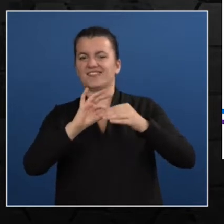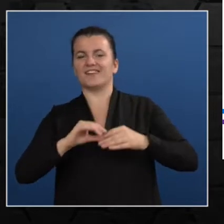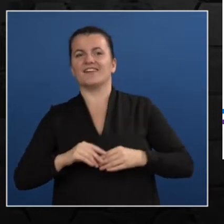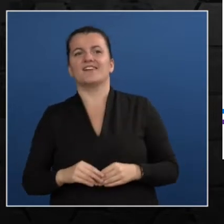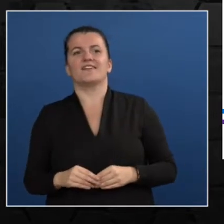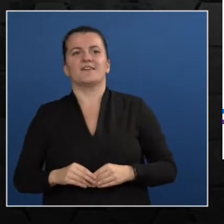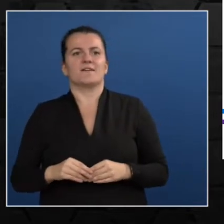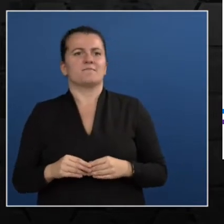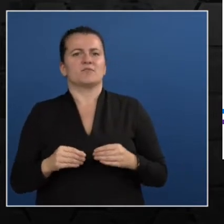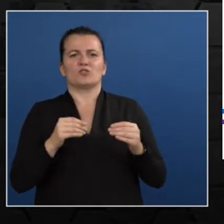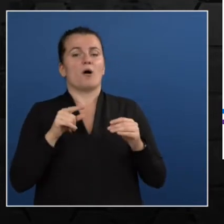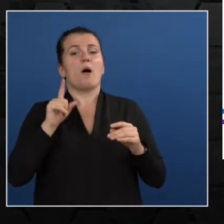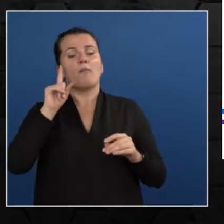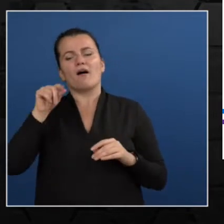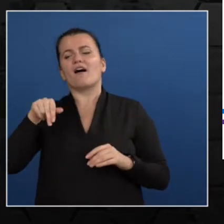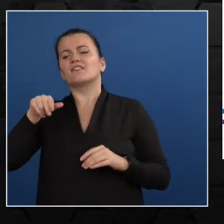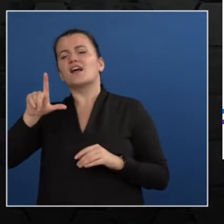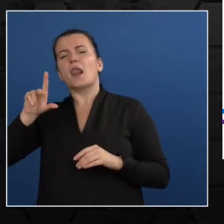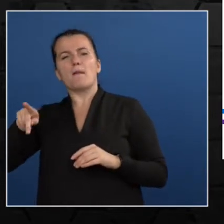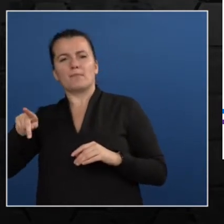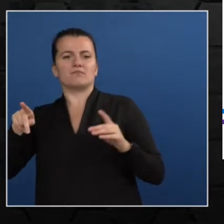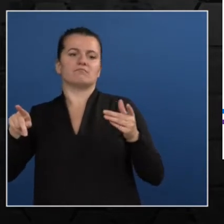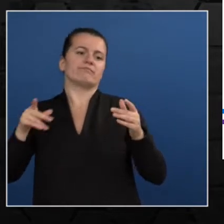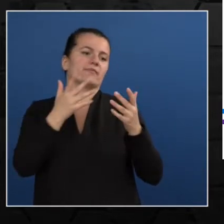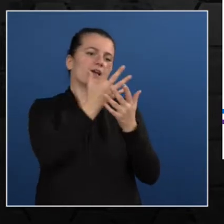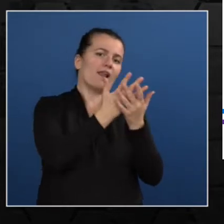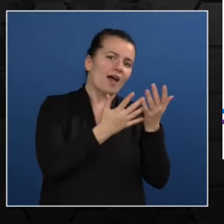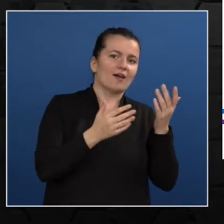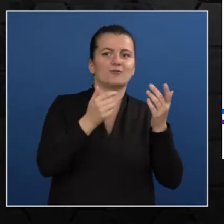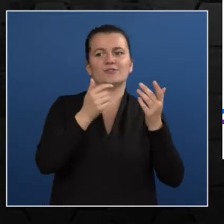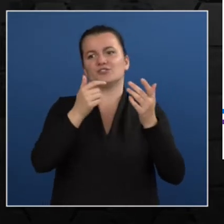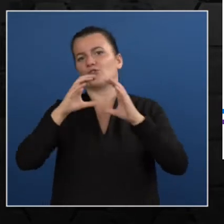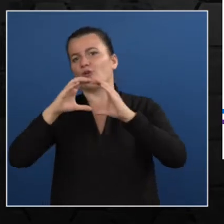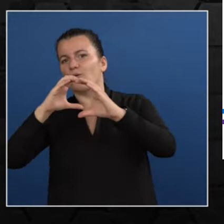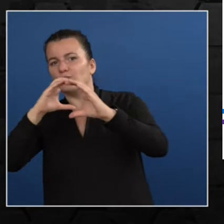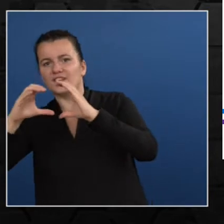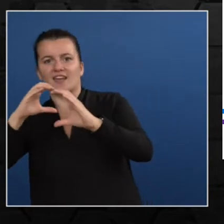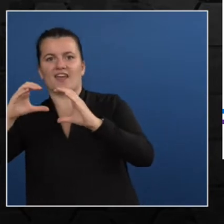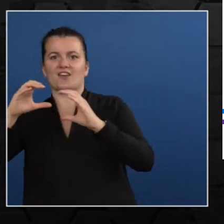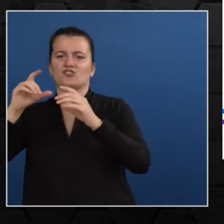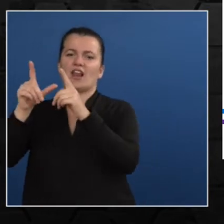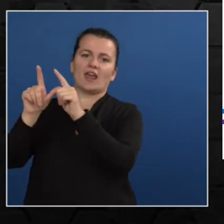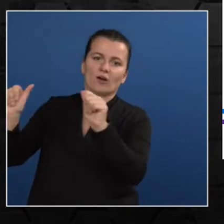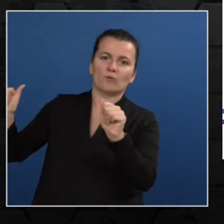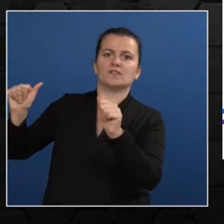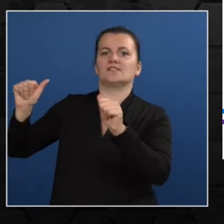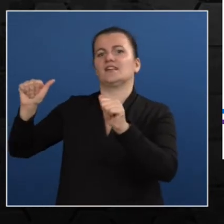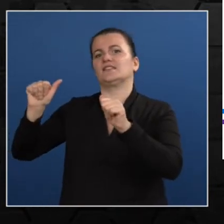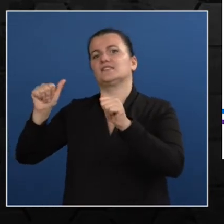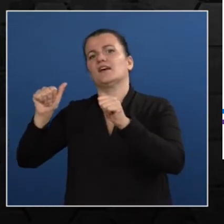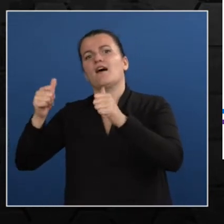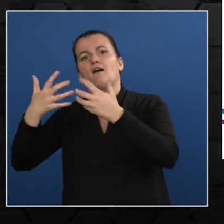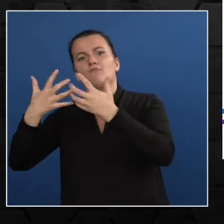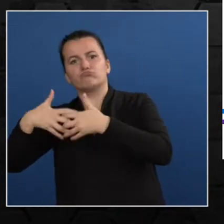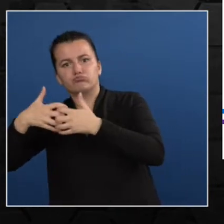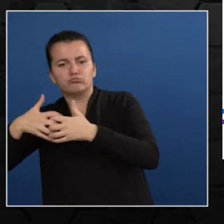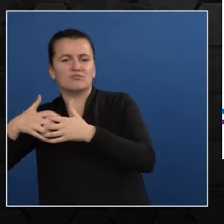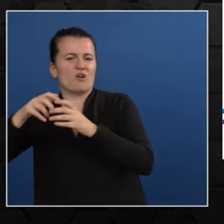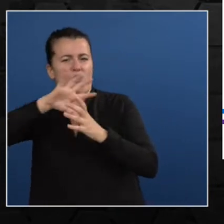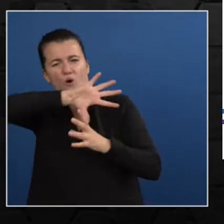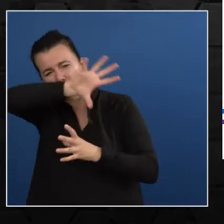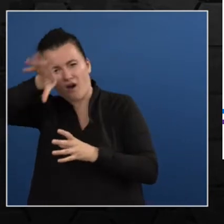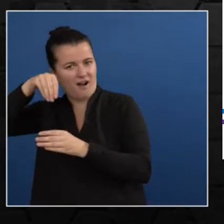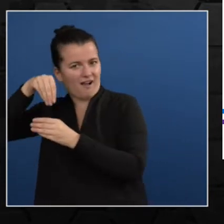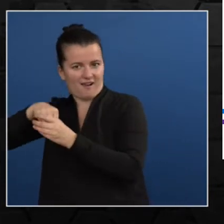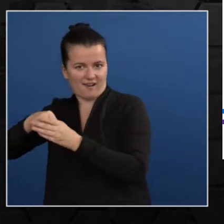domains, and it can be either text or speech. Like, it's not only that